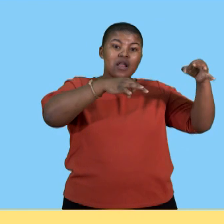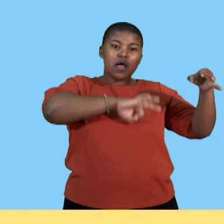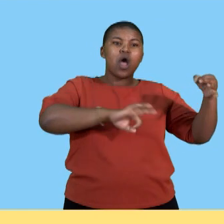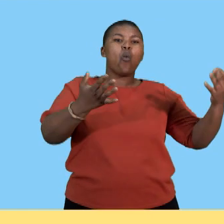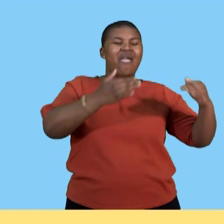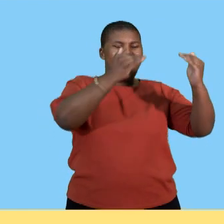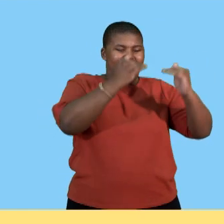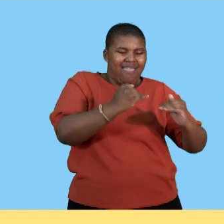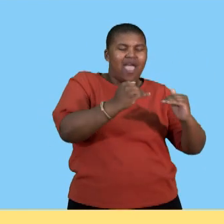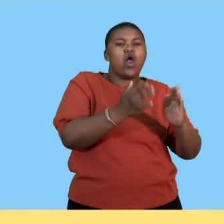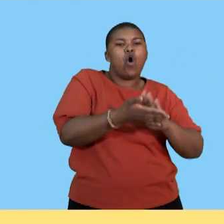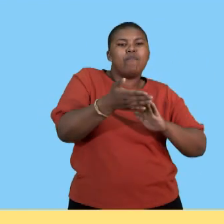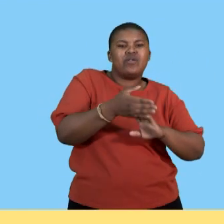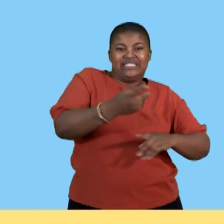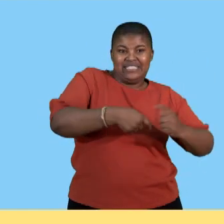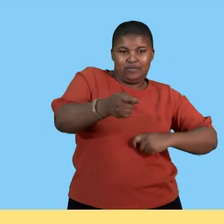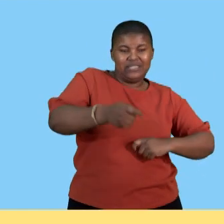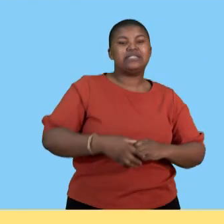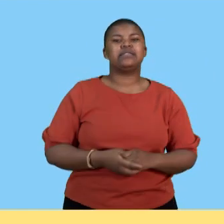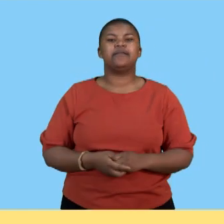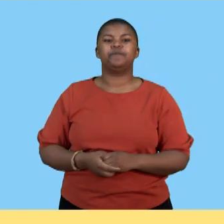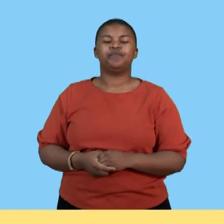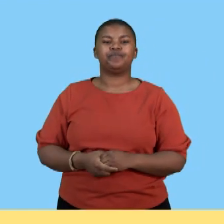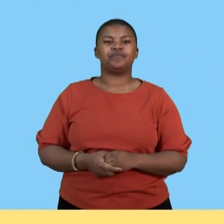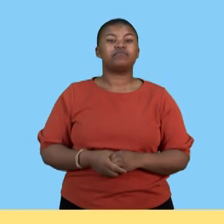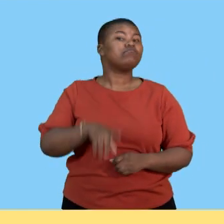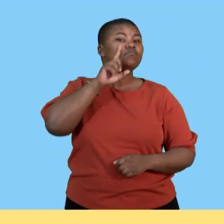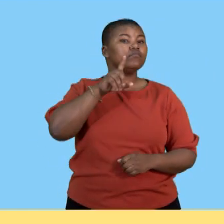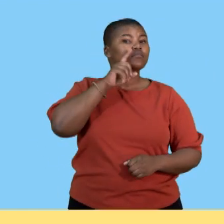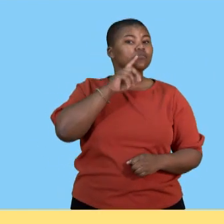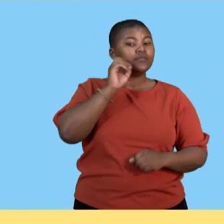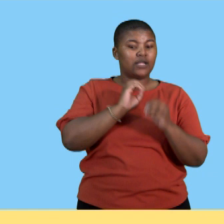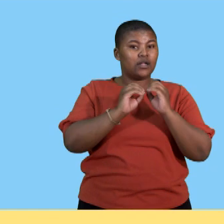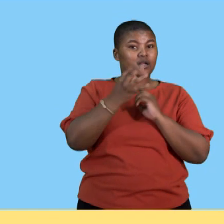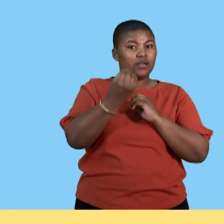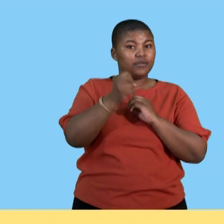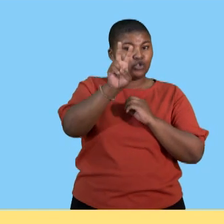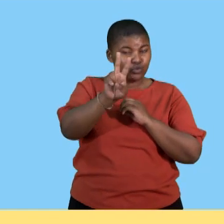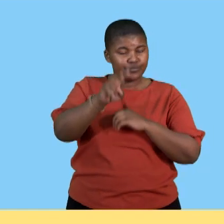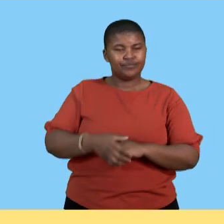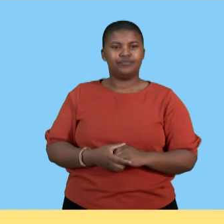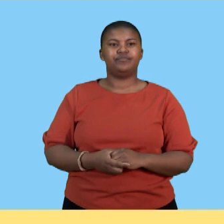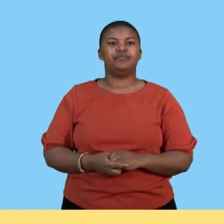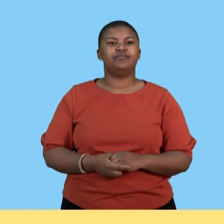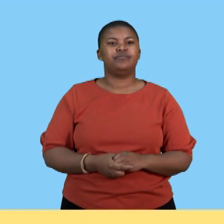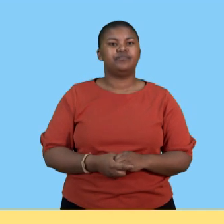my operating expenses. Let us look at adjustment number